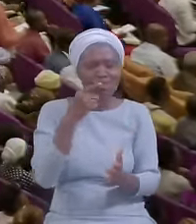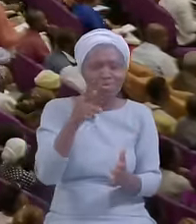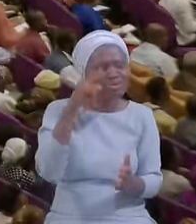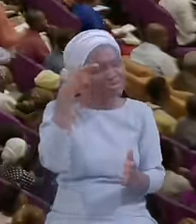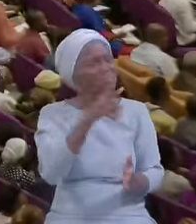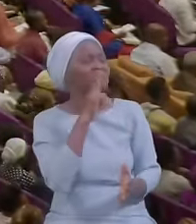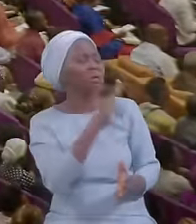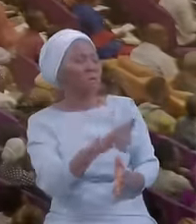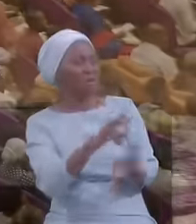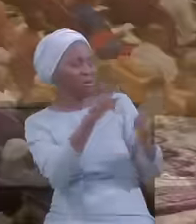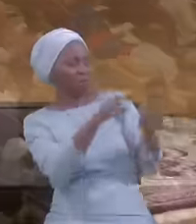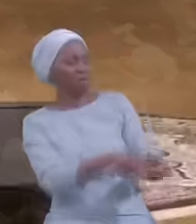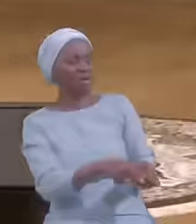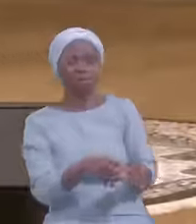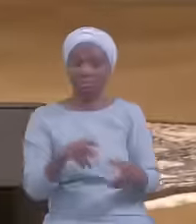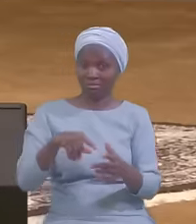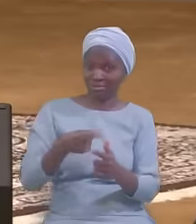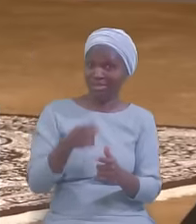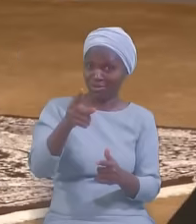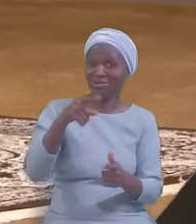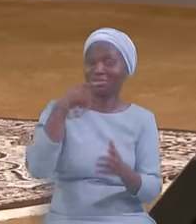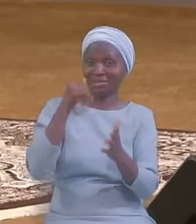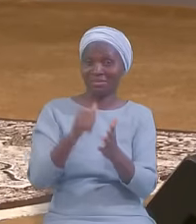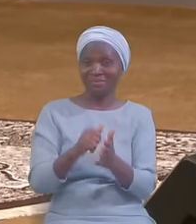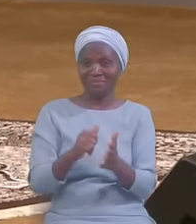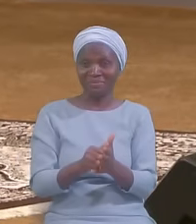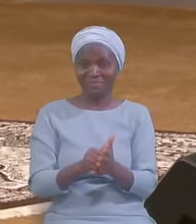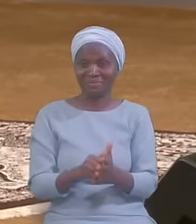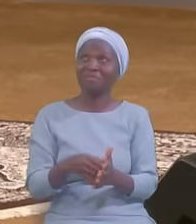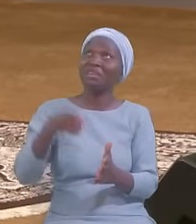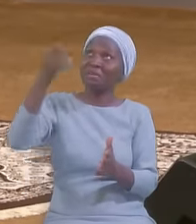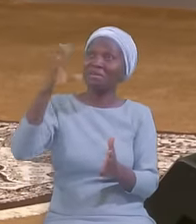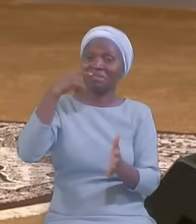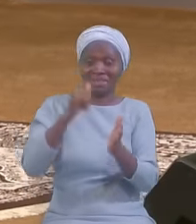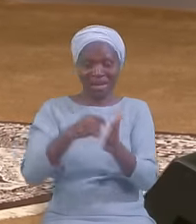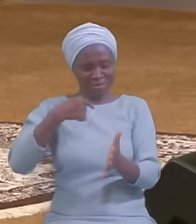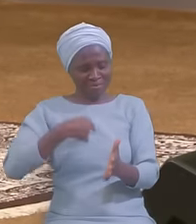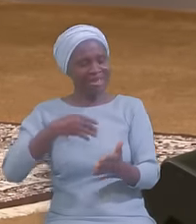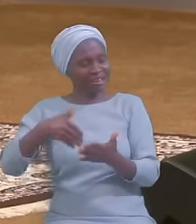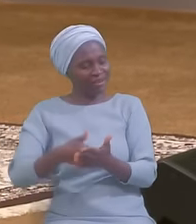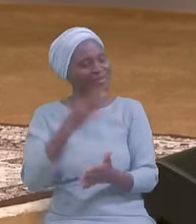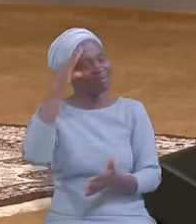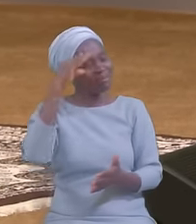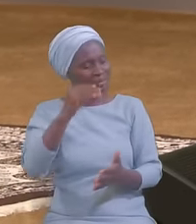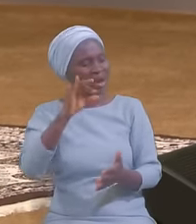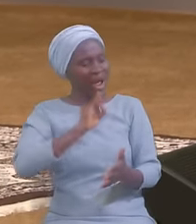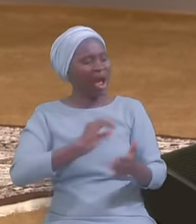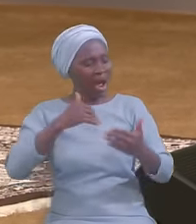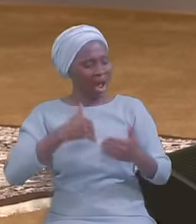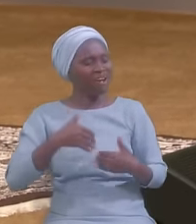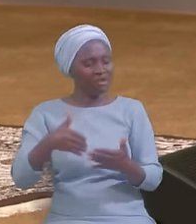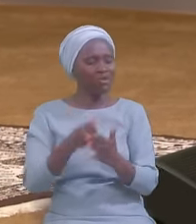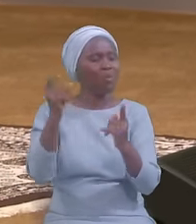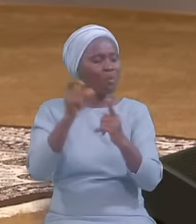you are? Well, he says, I am a new man. I have a new word in